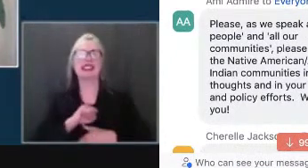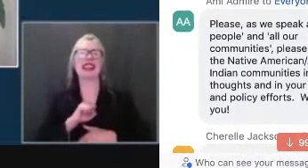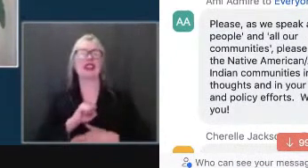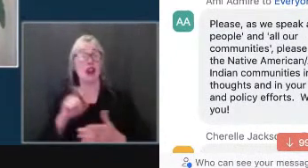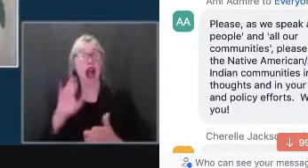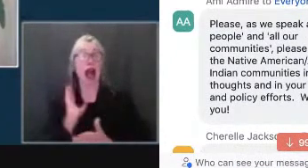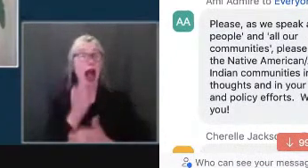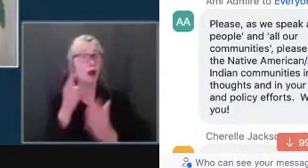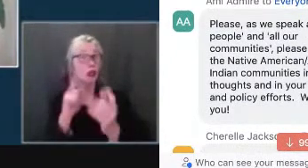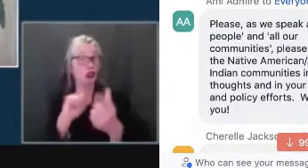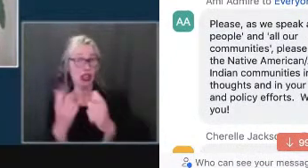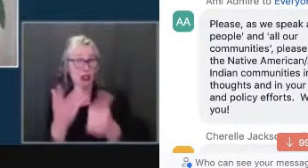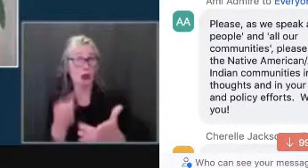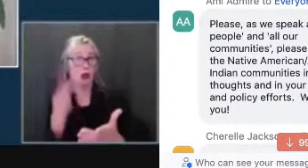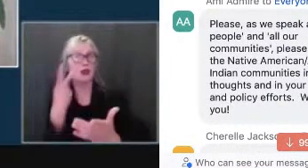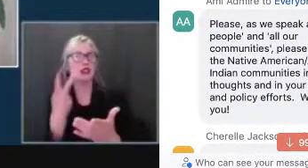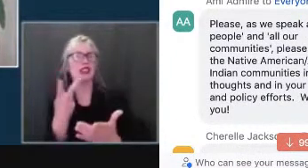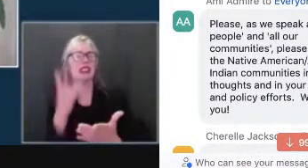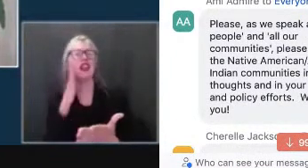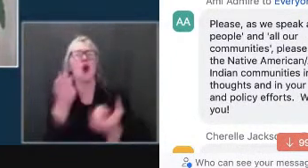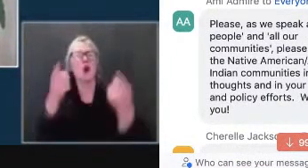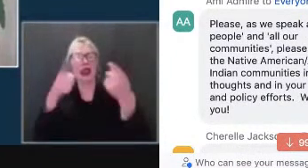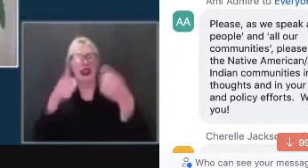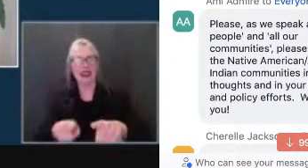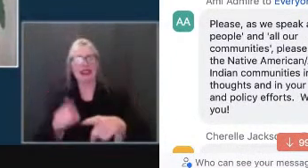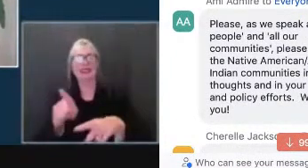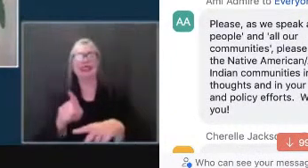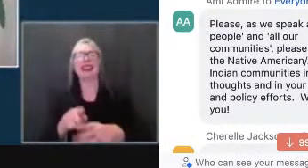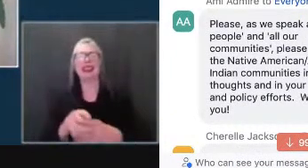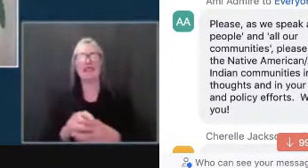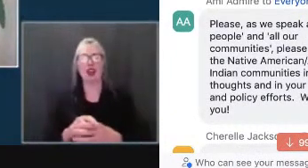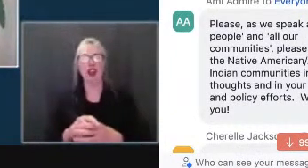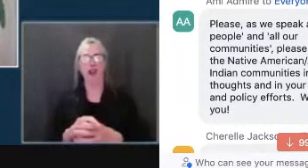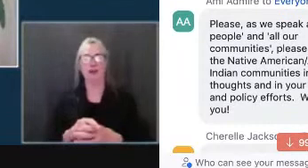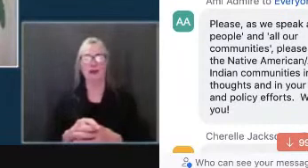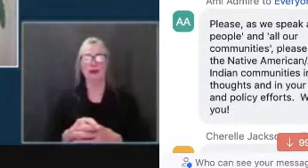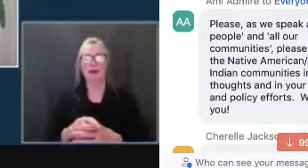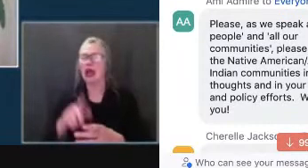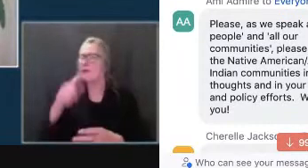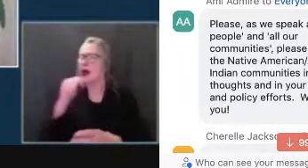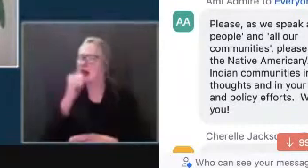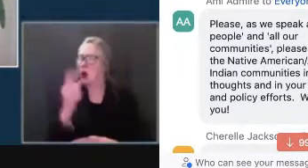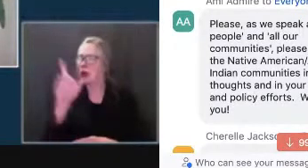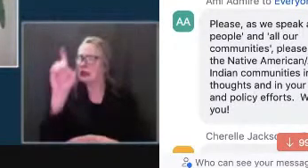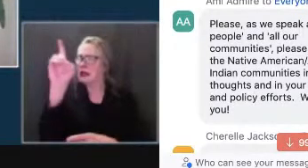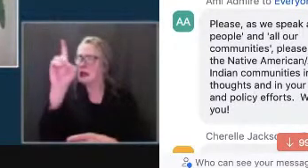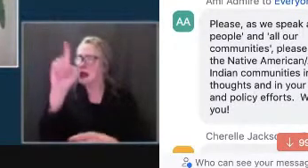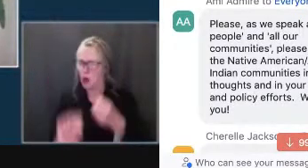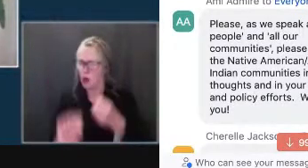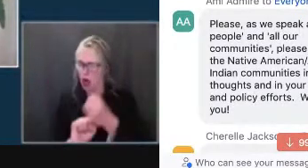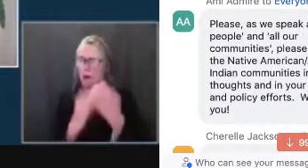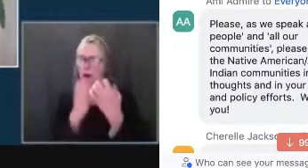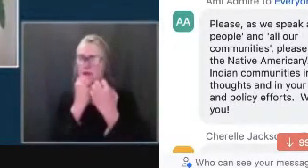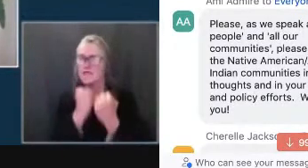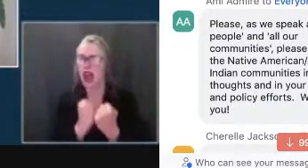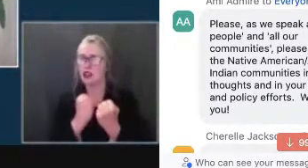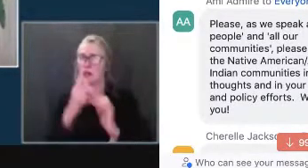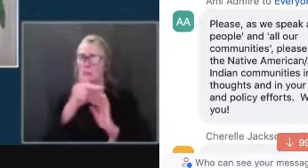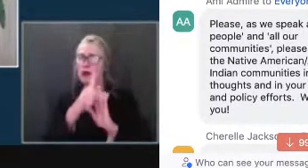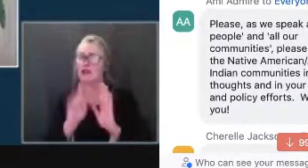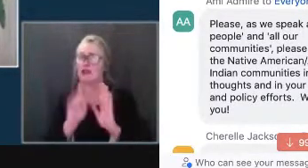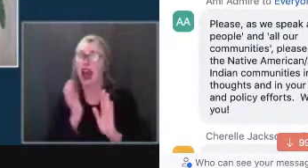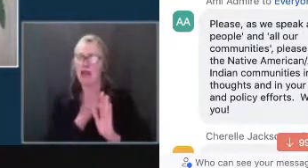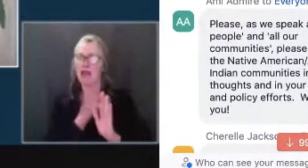see. But not just any Democrats. Democrats that will uphold the values and the principles of our great